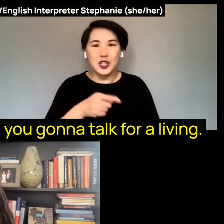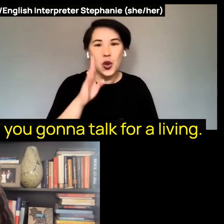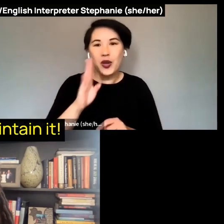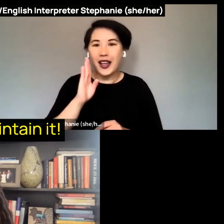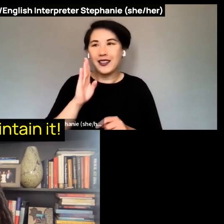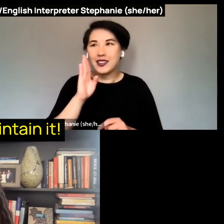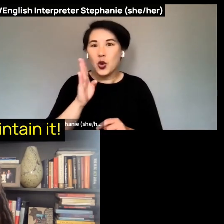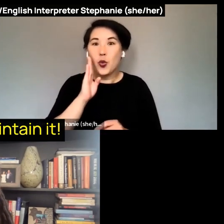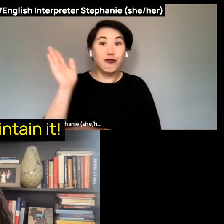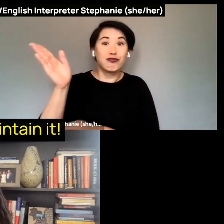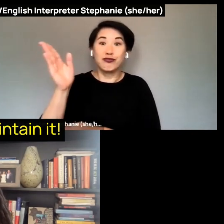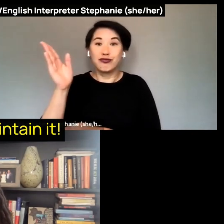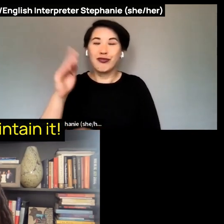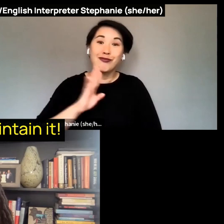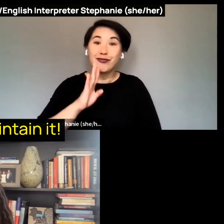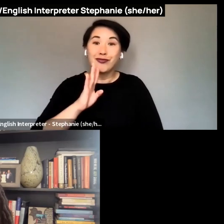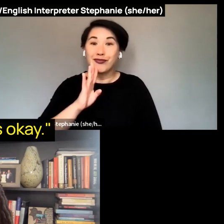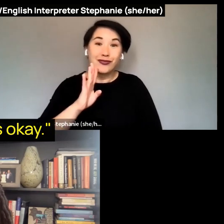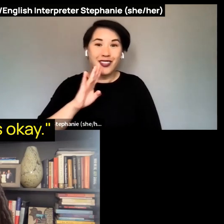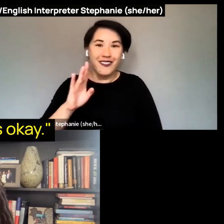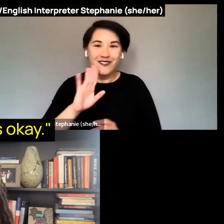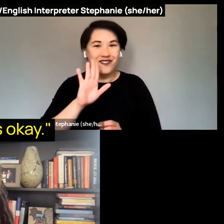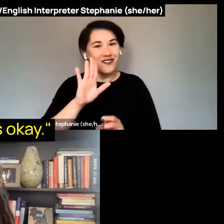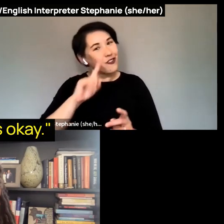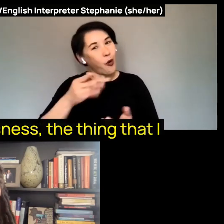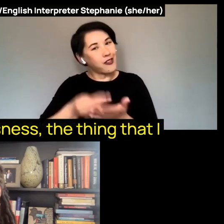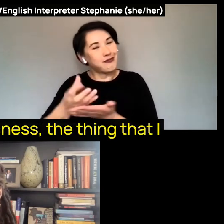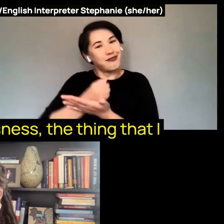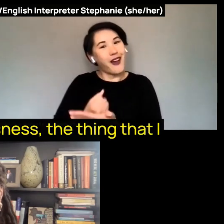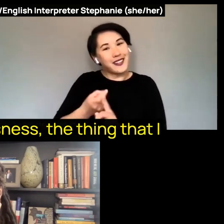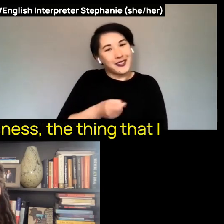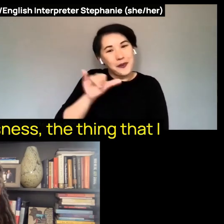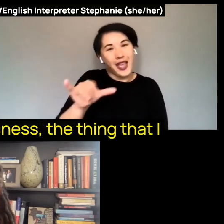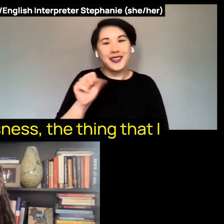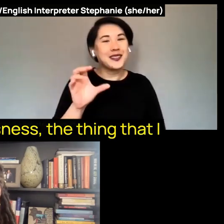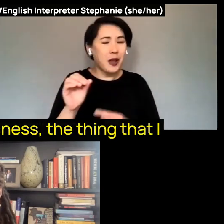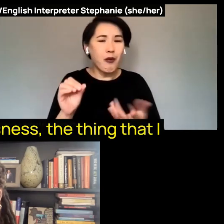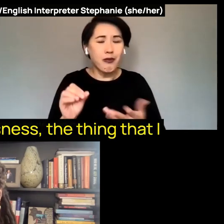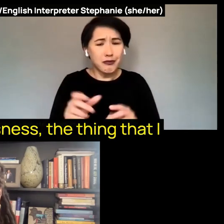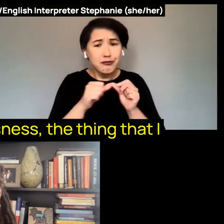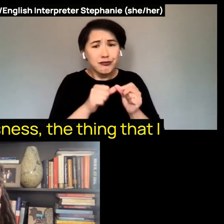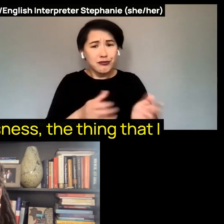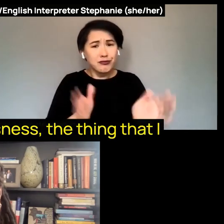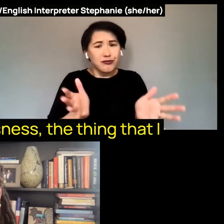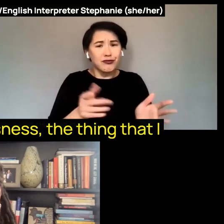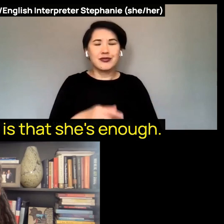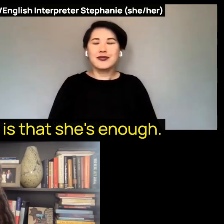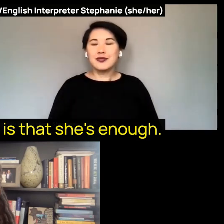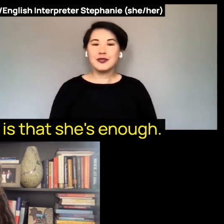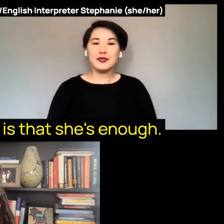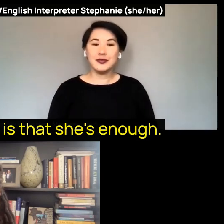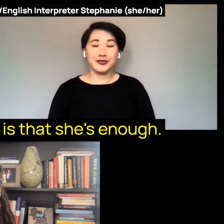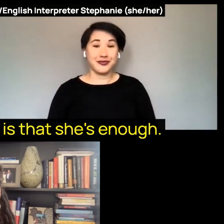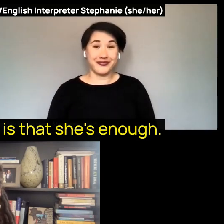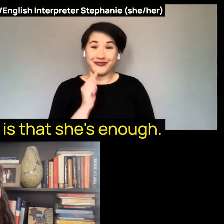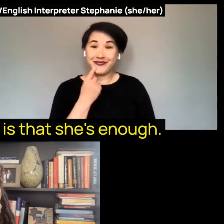for a living, maintain it, but it's okay. But in all seriousness, the thing that I mostly